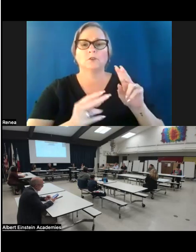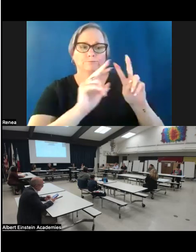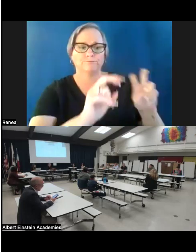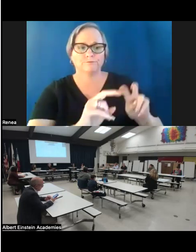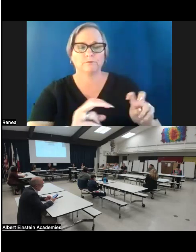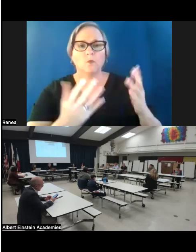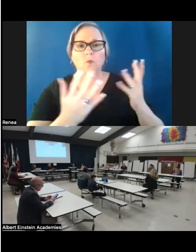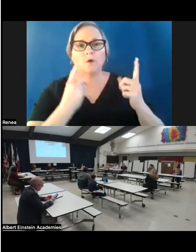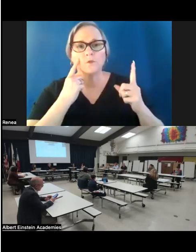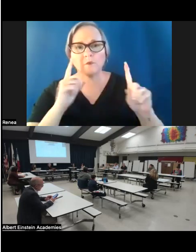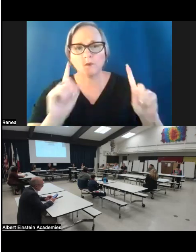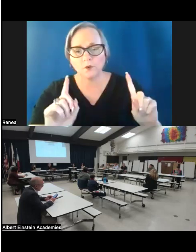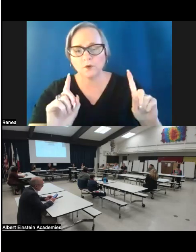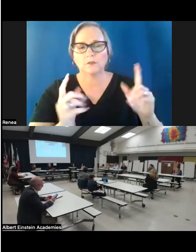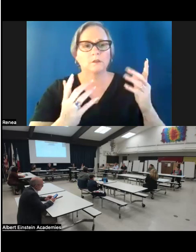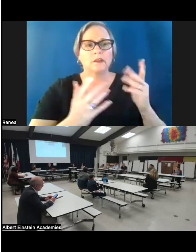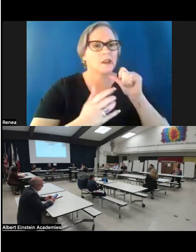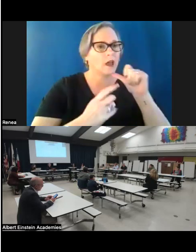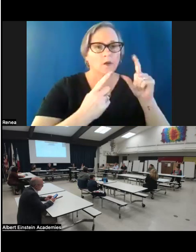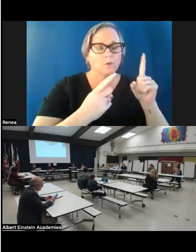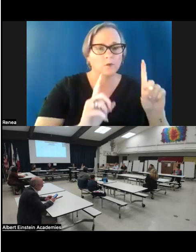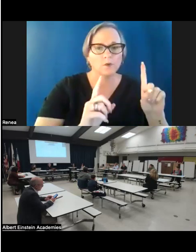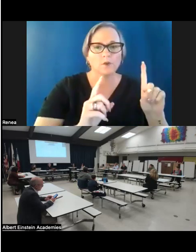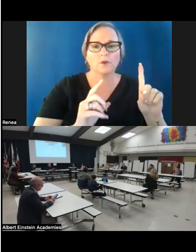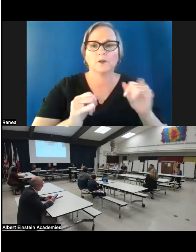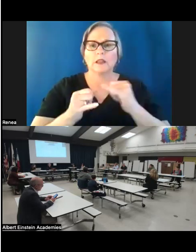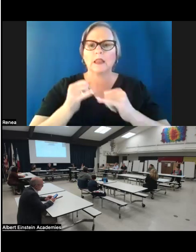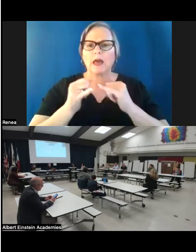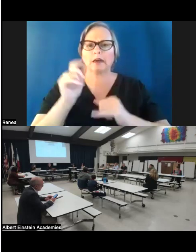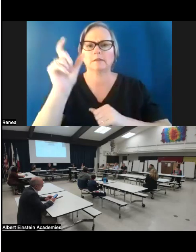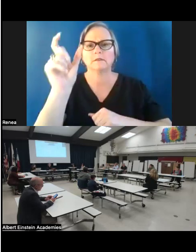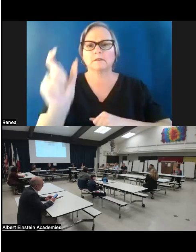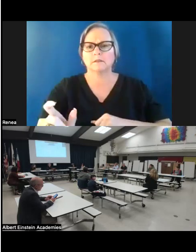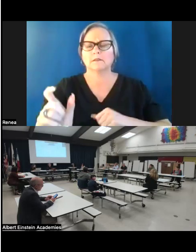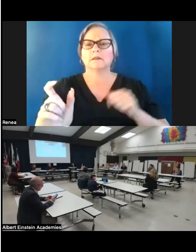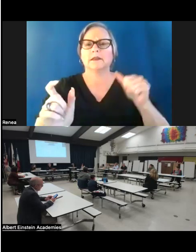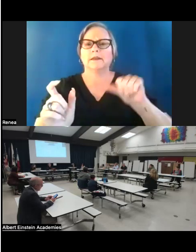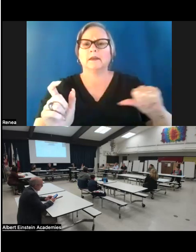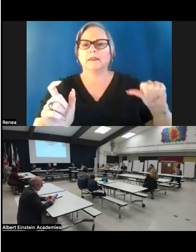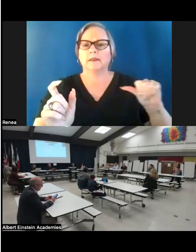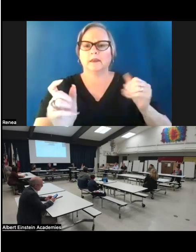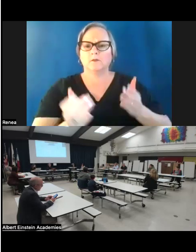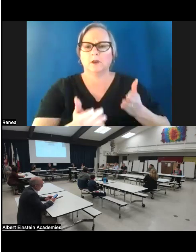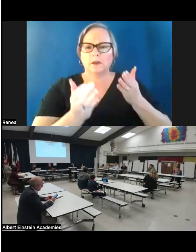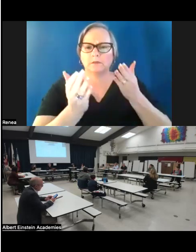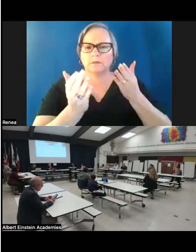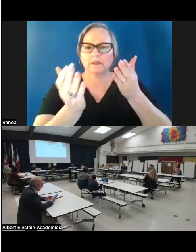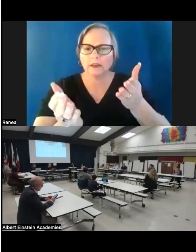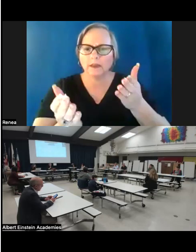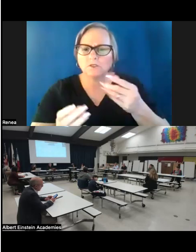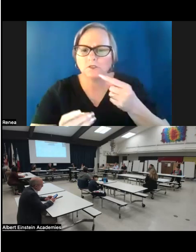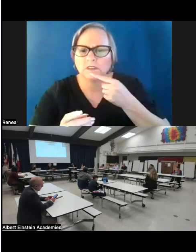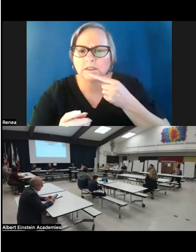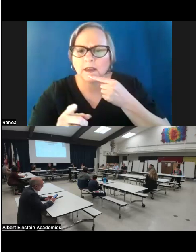last column would be any recommendations, modifications, and you could see at the very bottom on